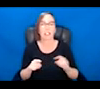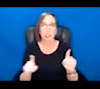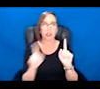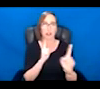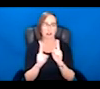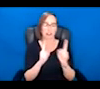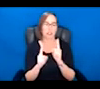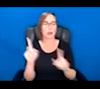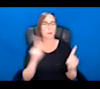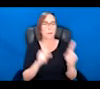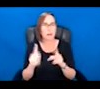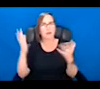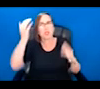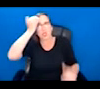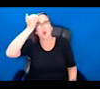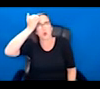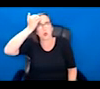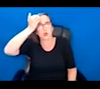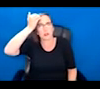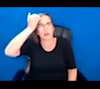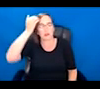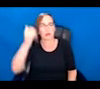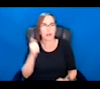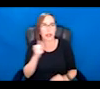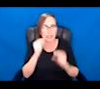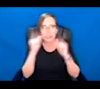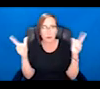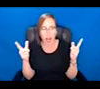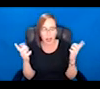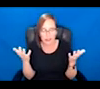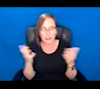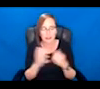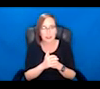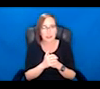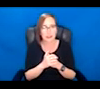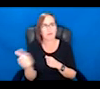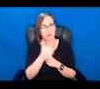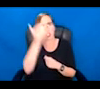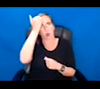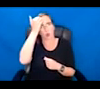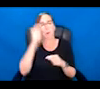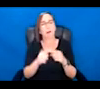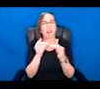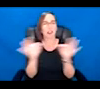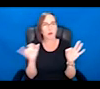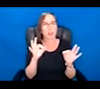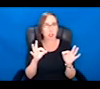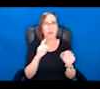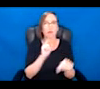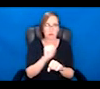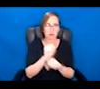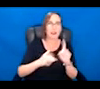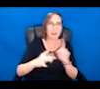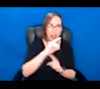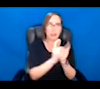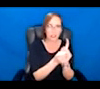became clear that people knew. it wasn't something that we had to teach folks. It was just really the language of climate change and the